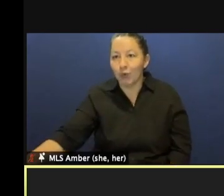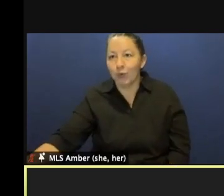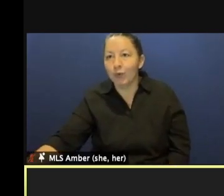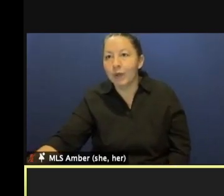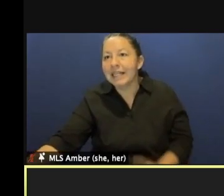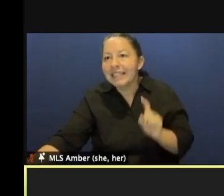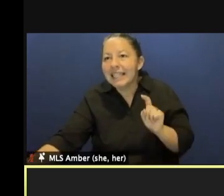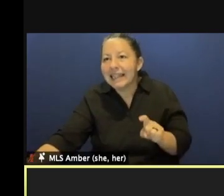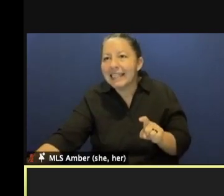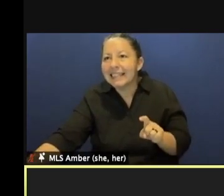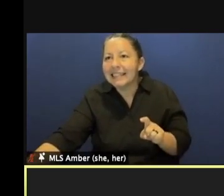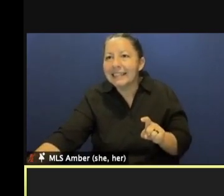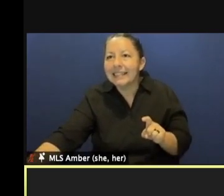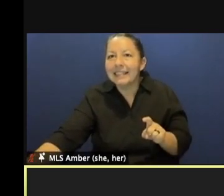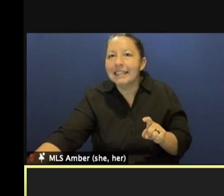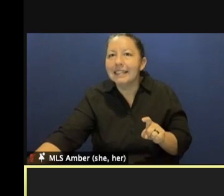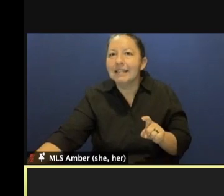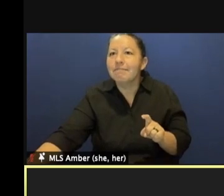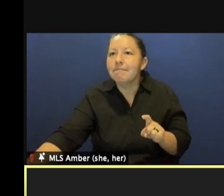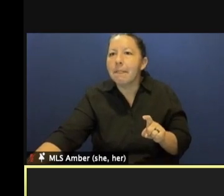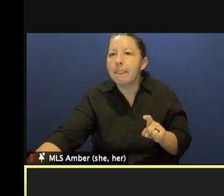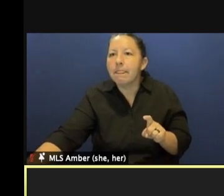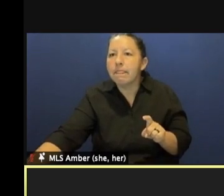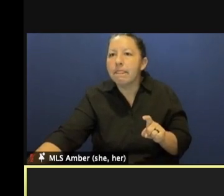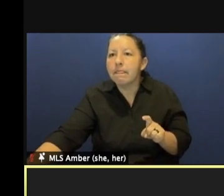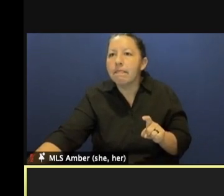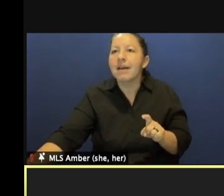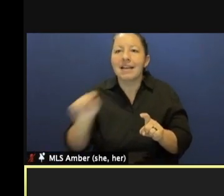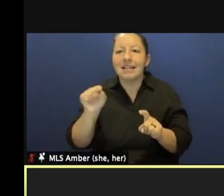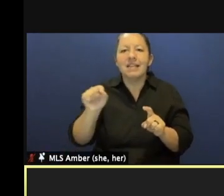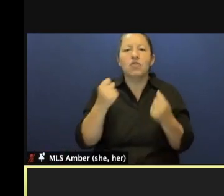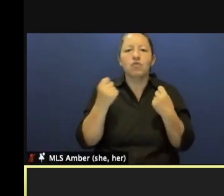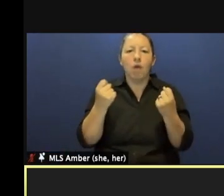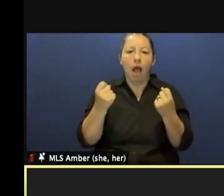simulation taking place at one of our training